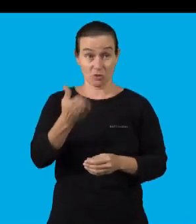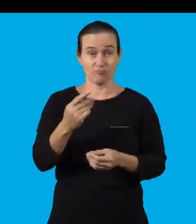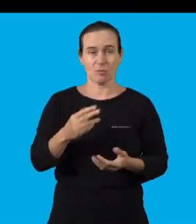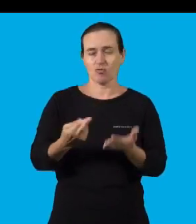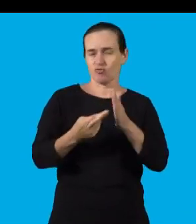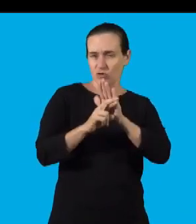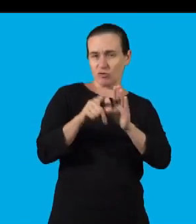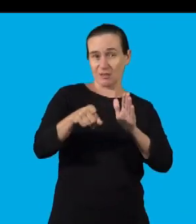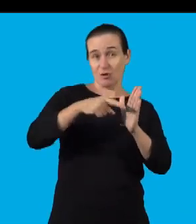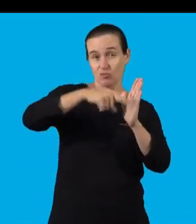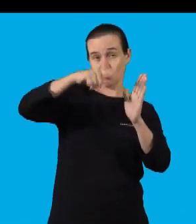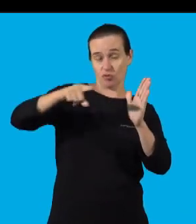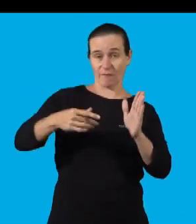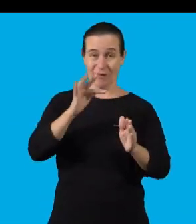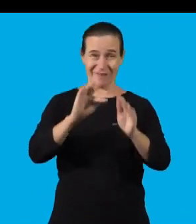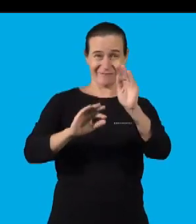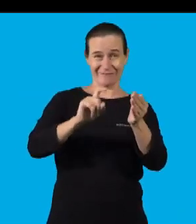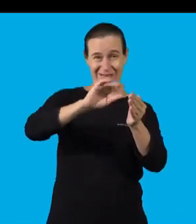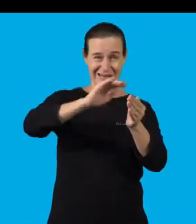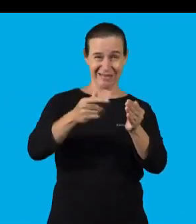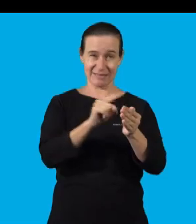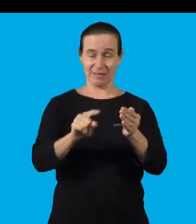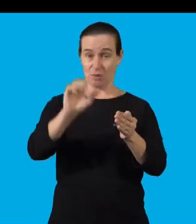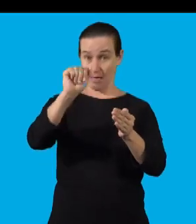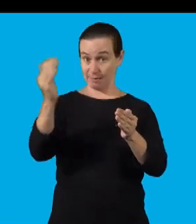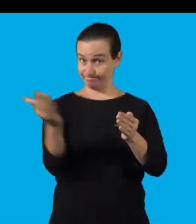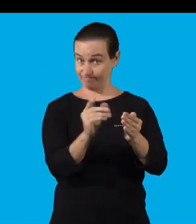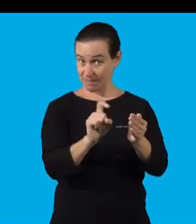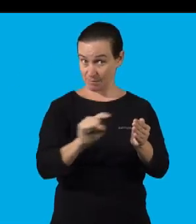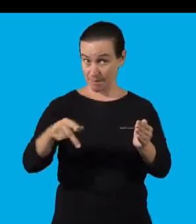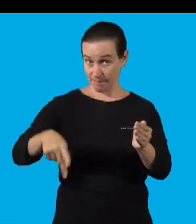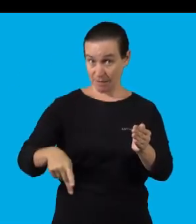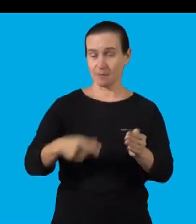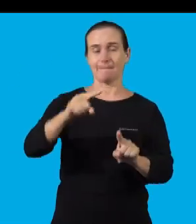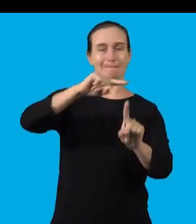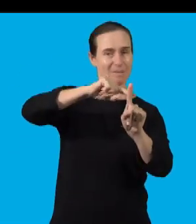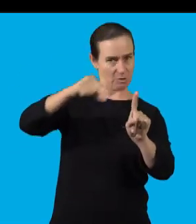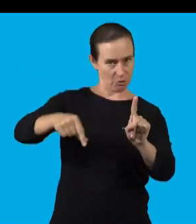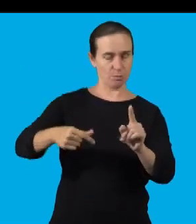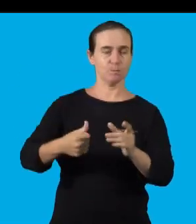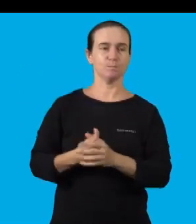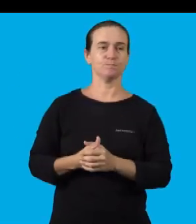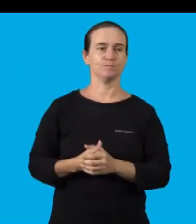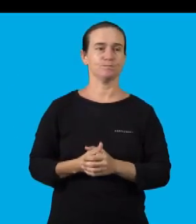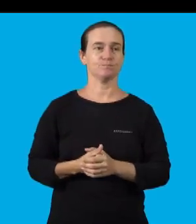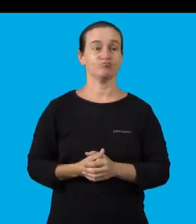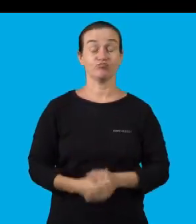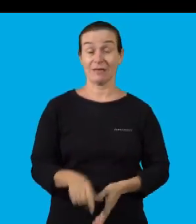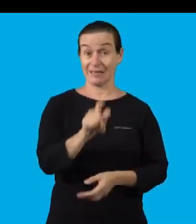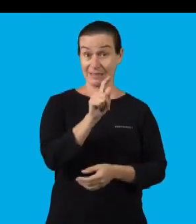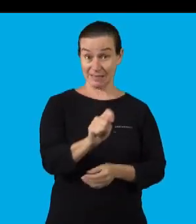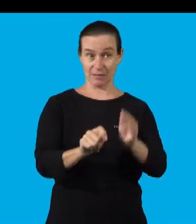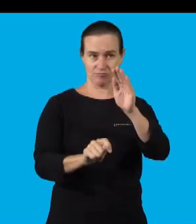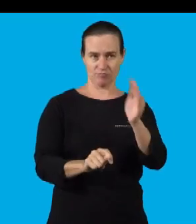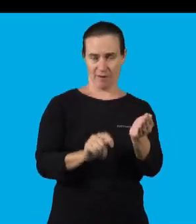represents the graph of f of x is equals to a over x minus p plus q. T, which is